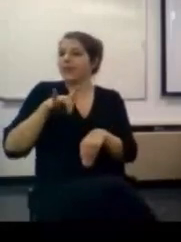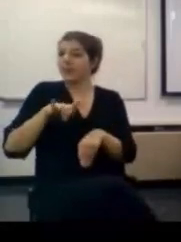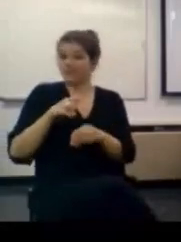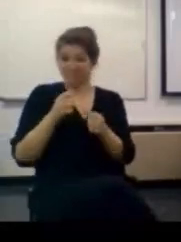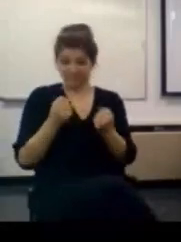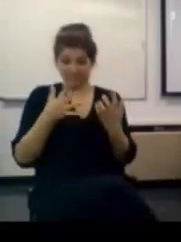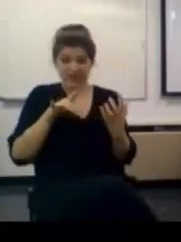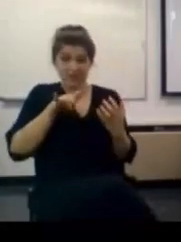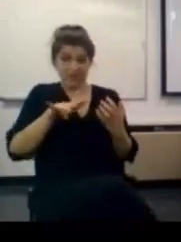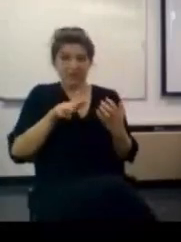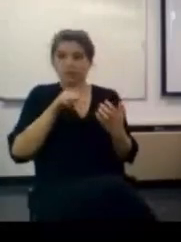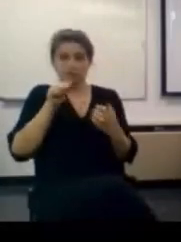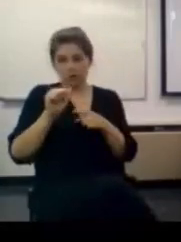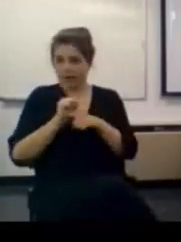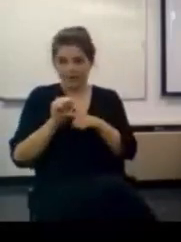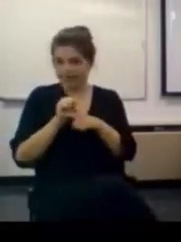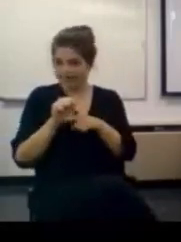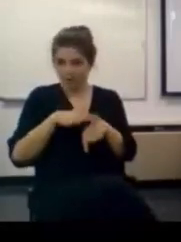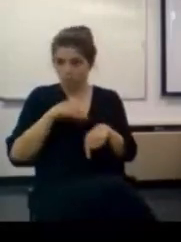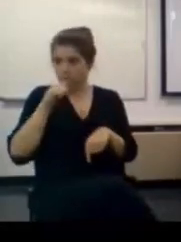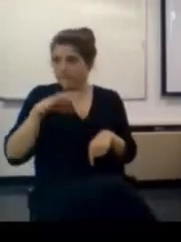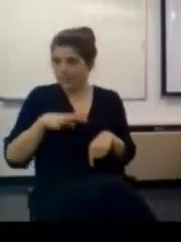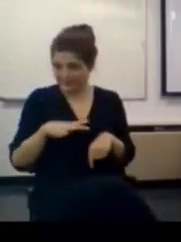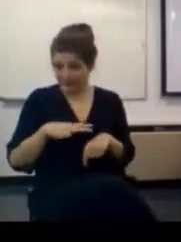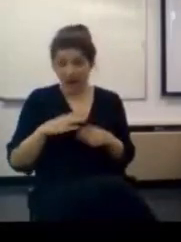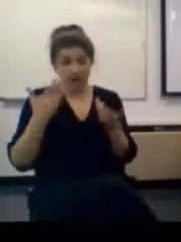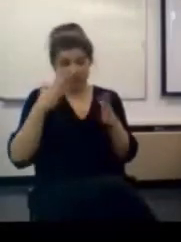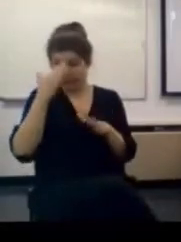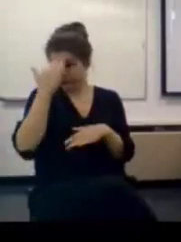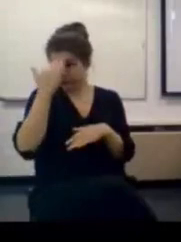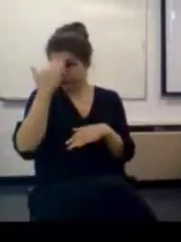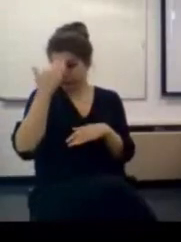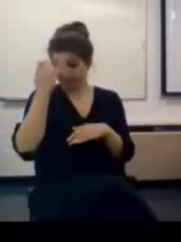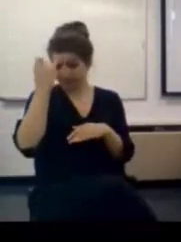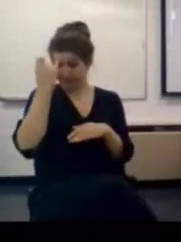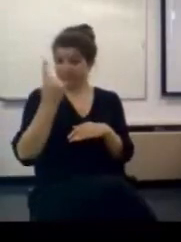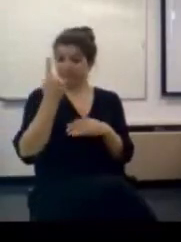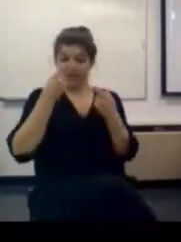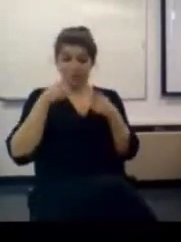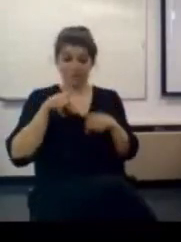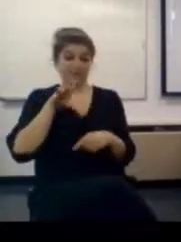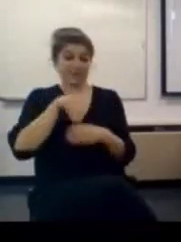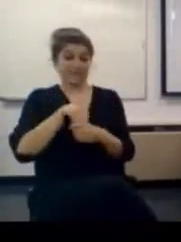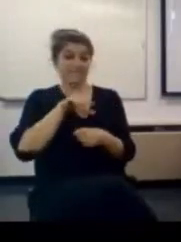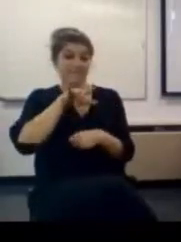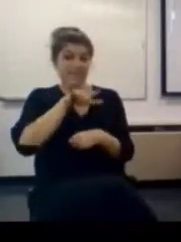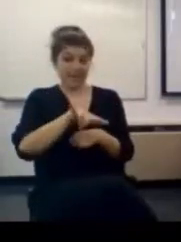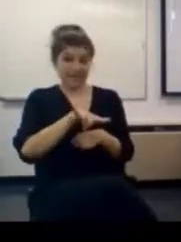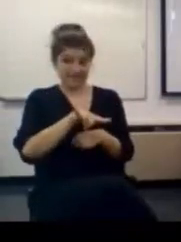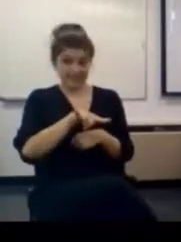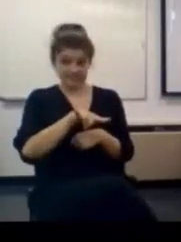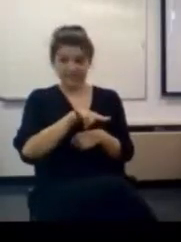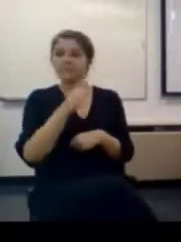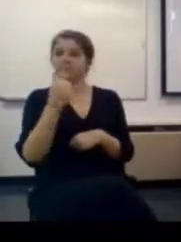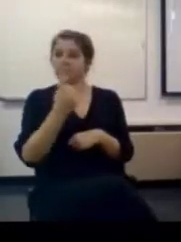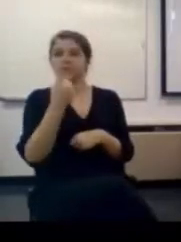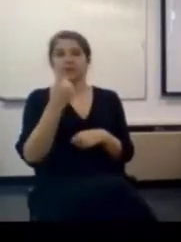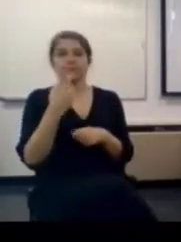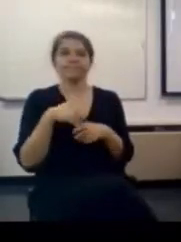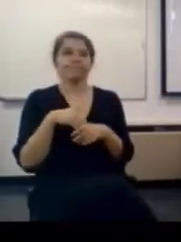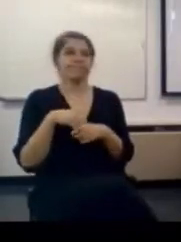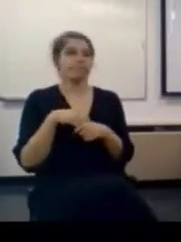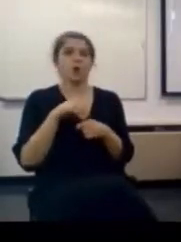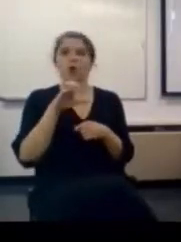airlines and the fact that most airlines are not trained. So I actually already knew that if there's something happening in the